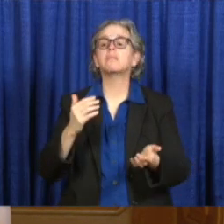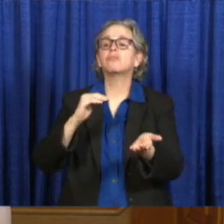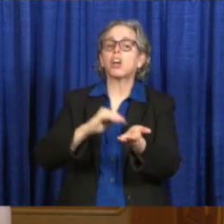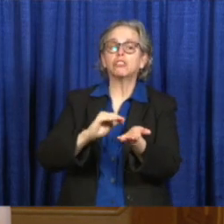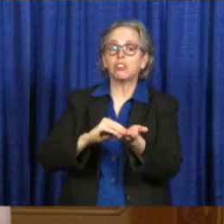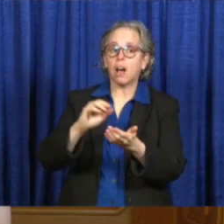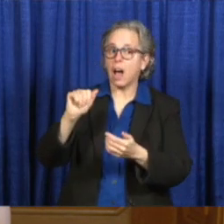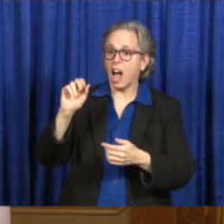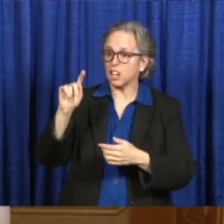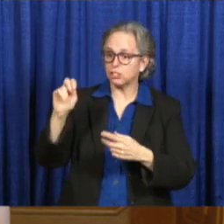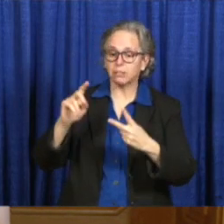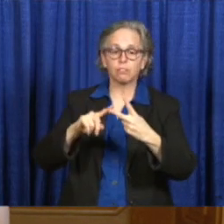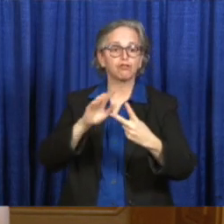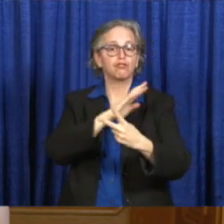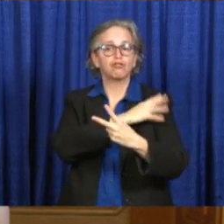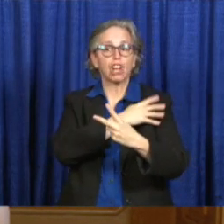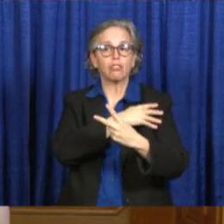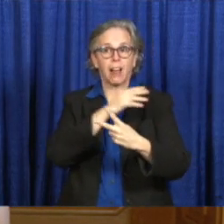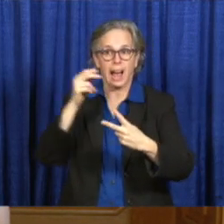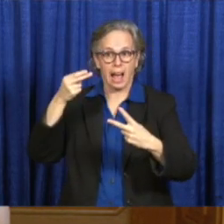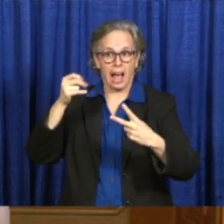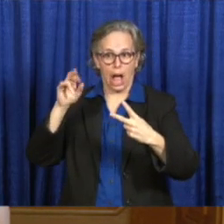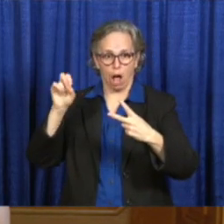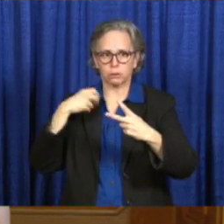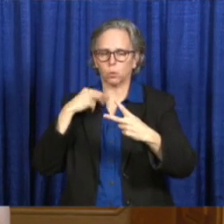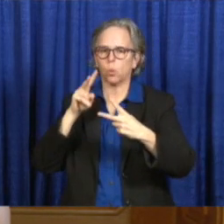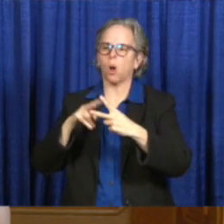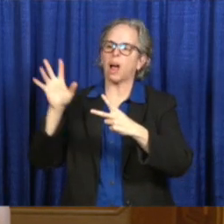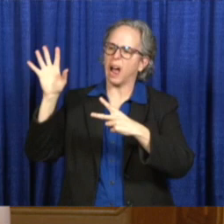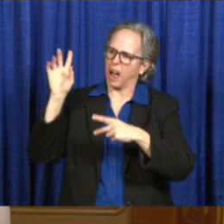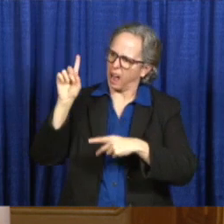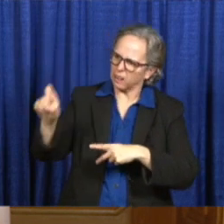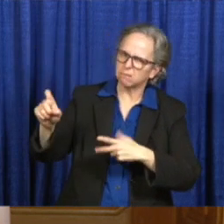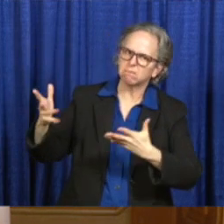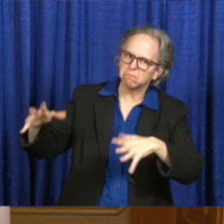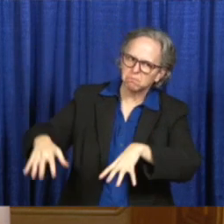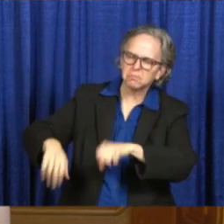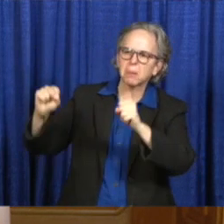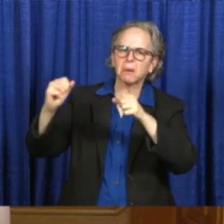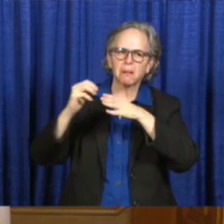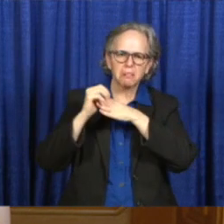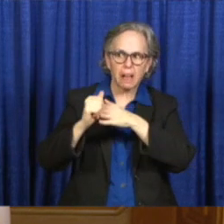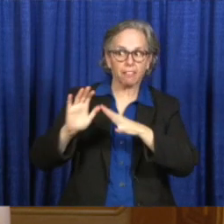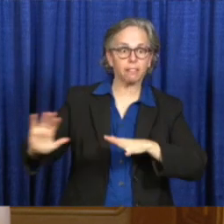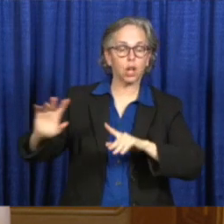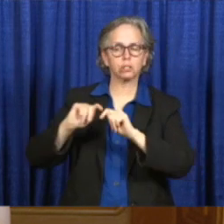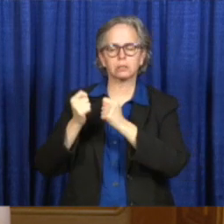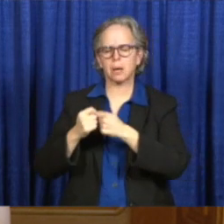great teams, great people who are working on this every single day.